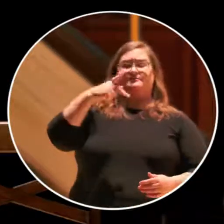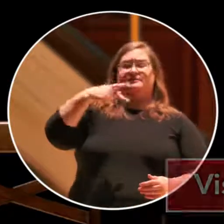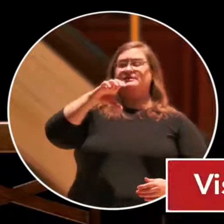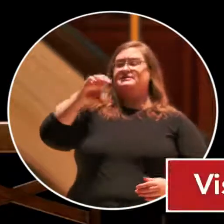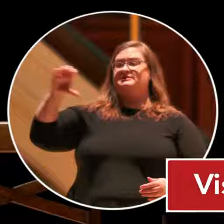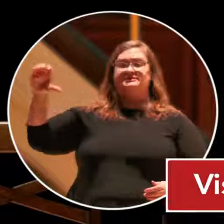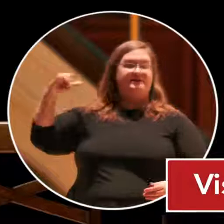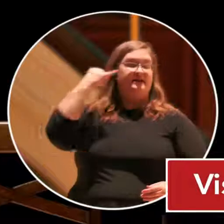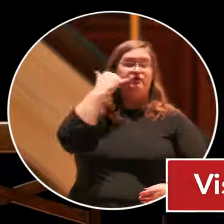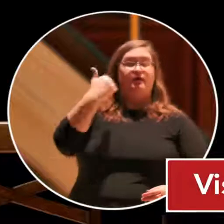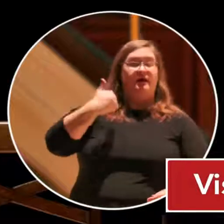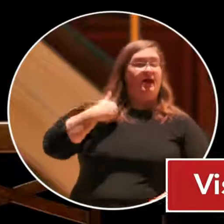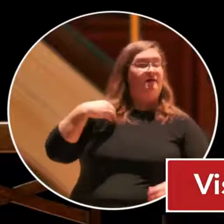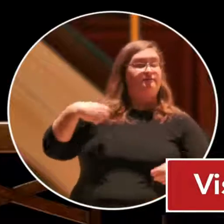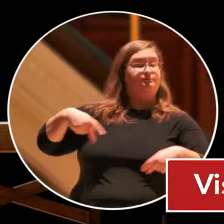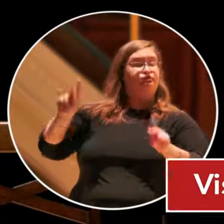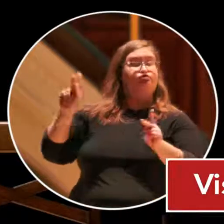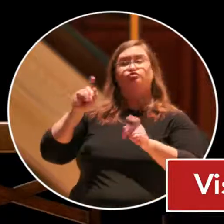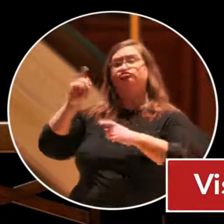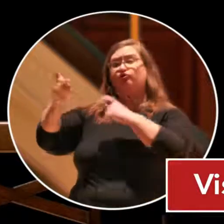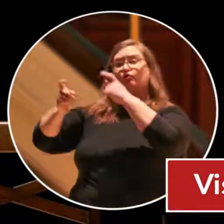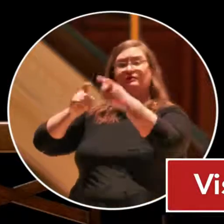opportunity, to visit their website,